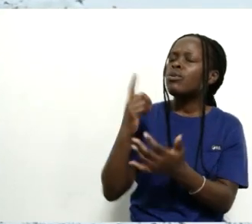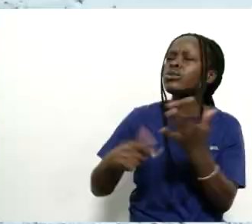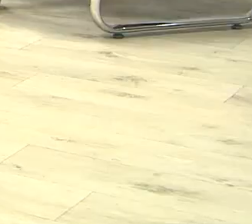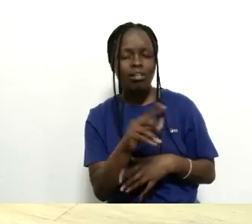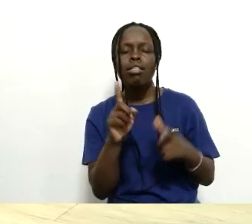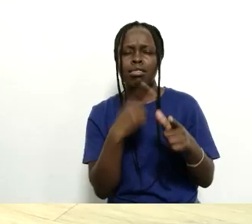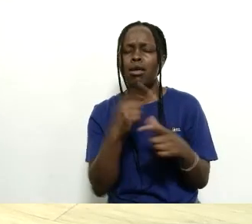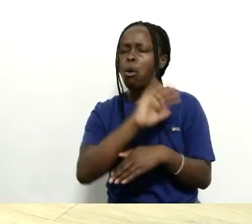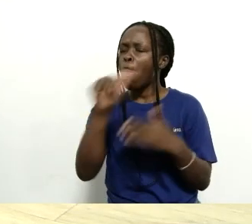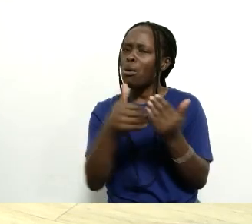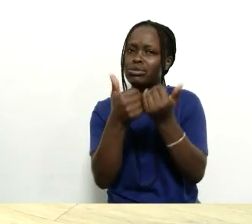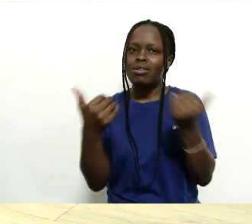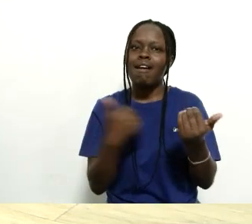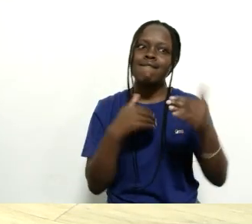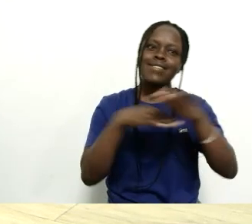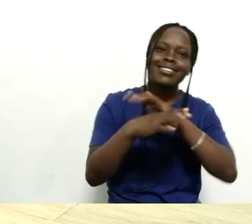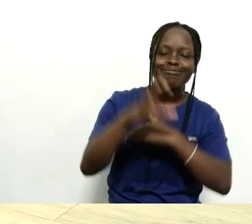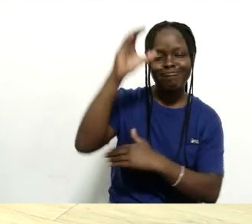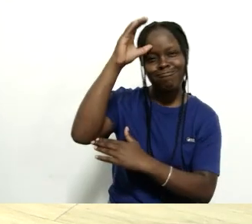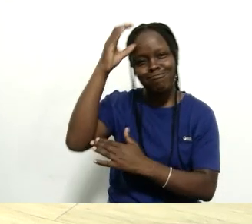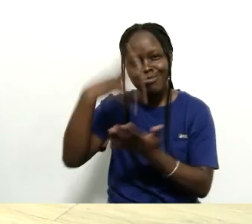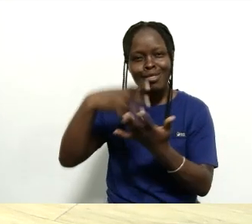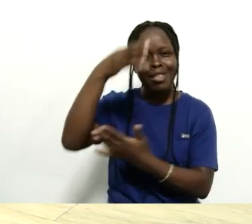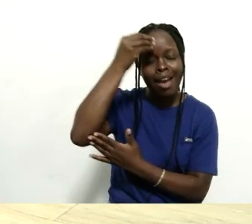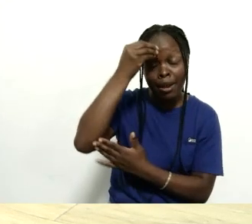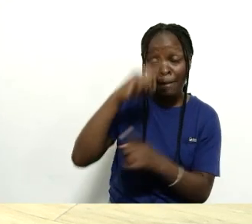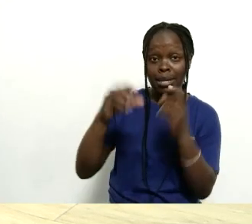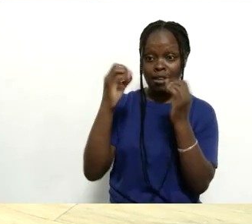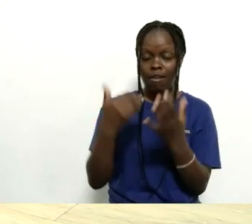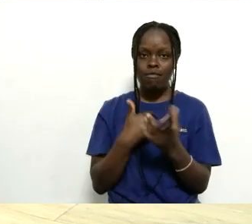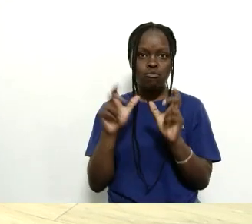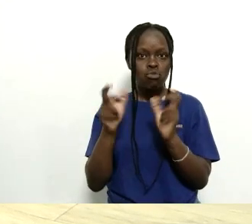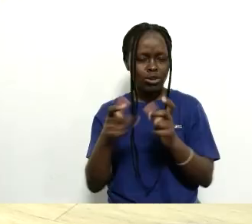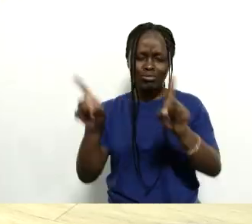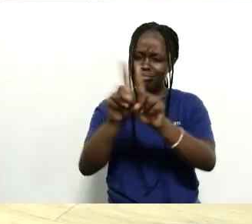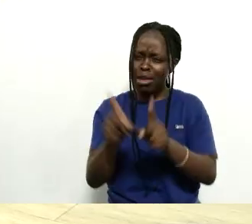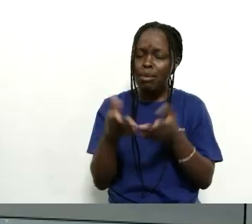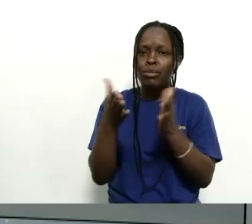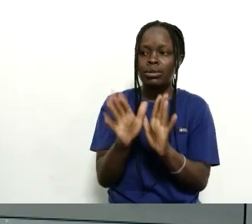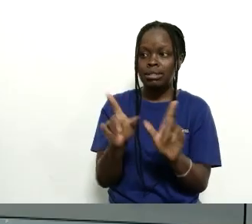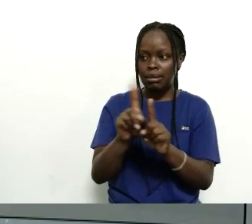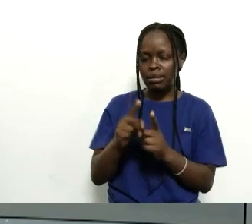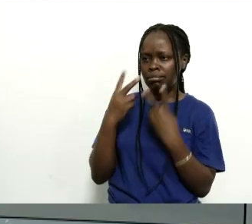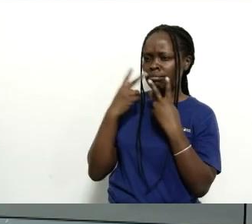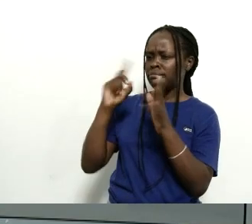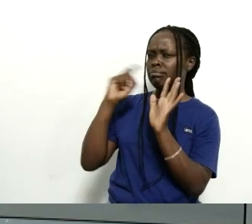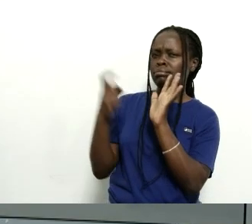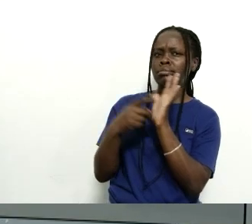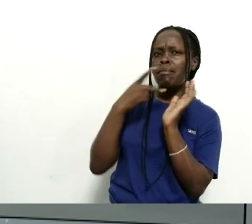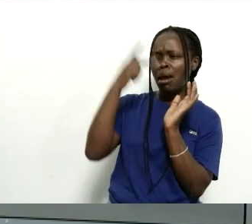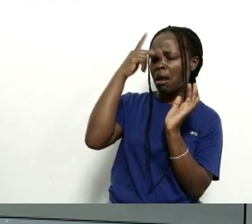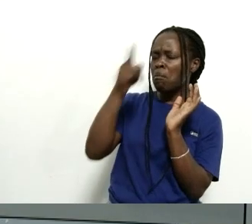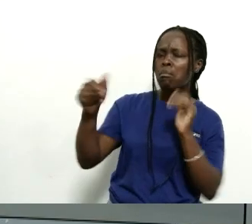work with community resource centers. We work with community libraries. We work with schools to make sure that there's an ecosystem in the communities